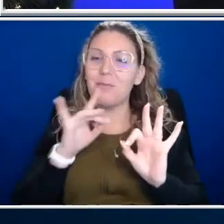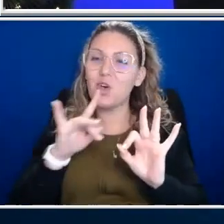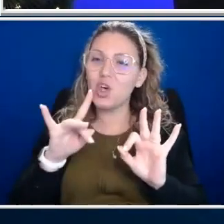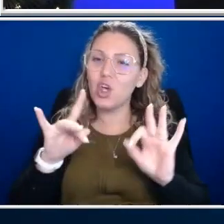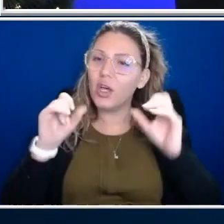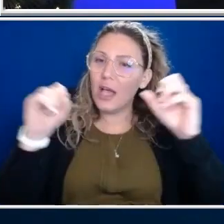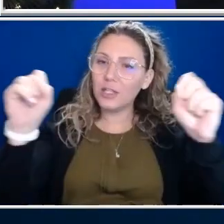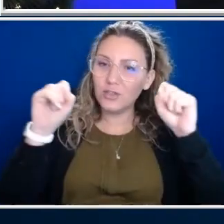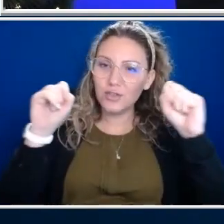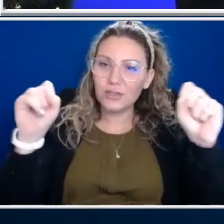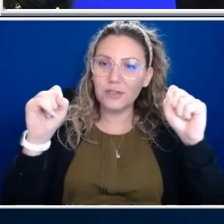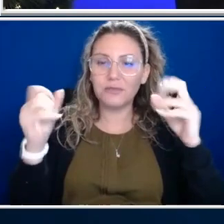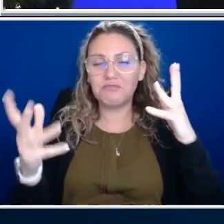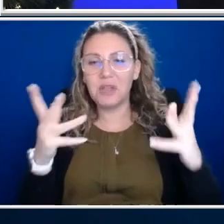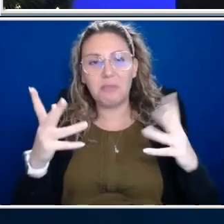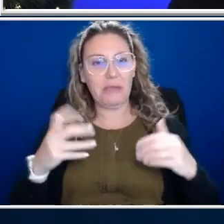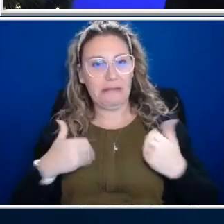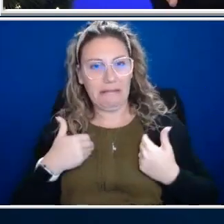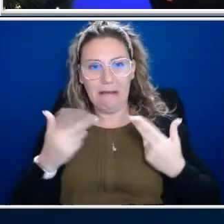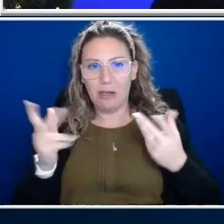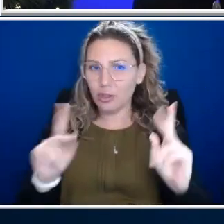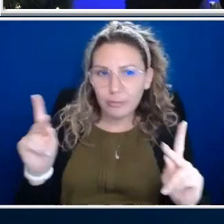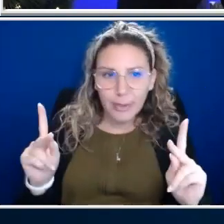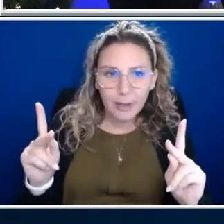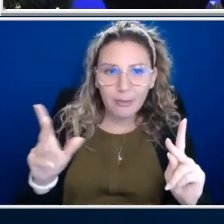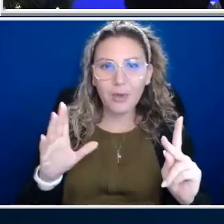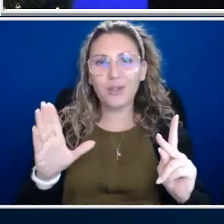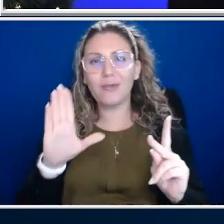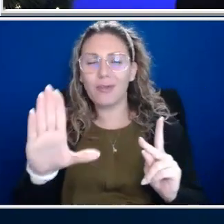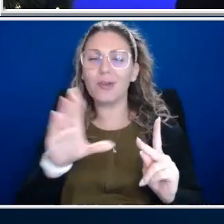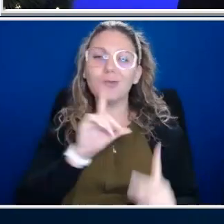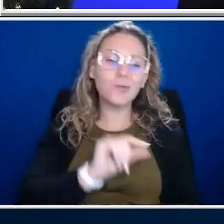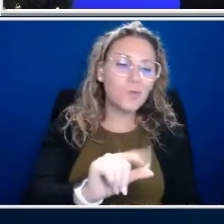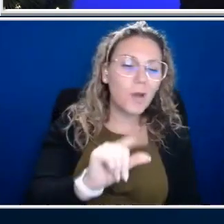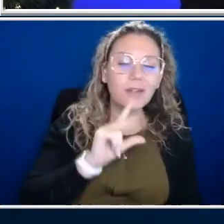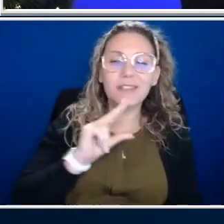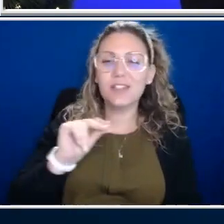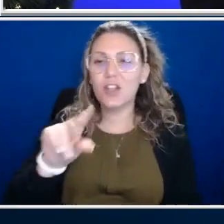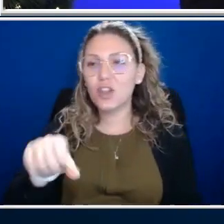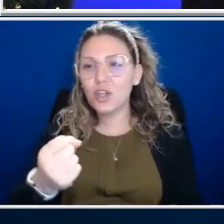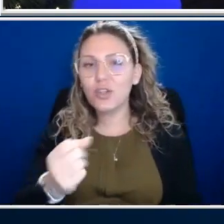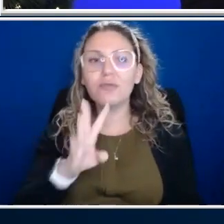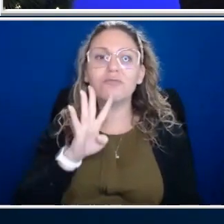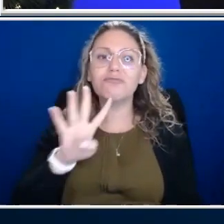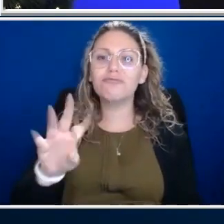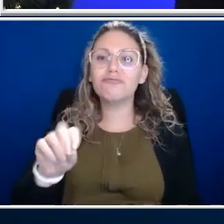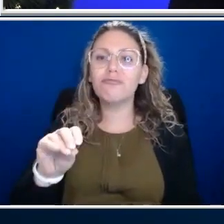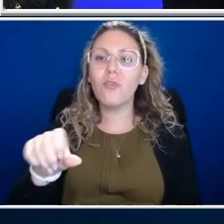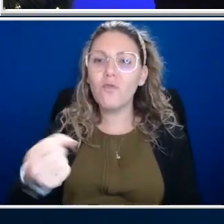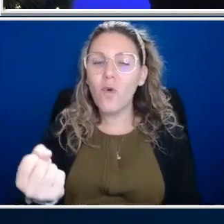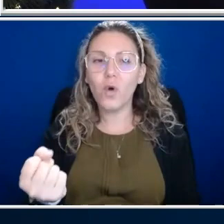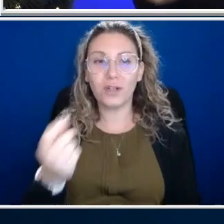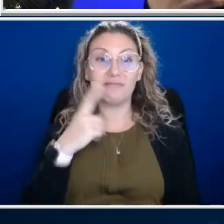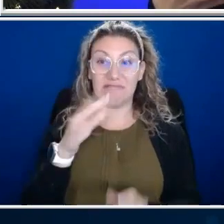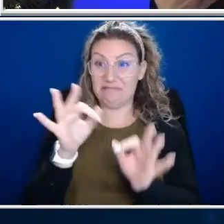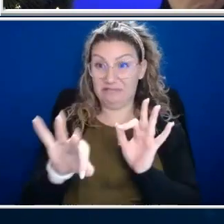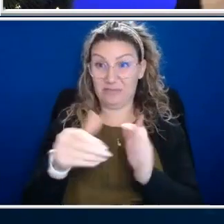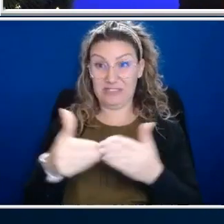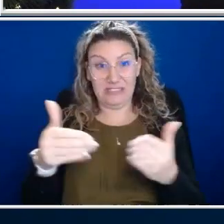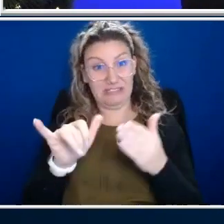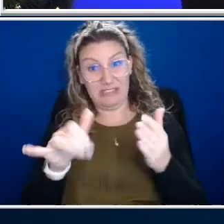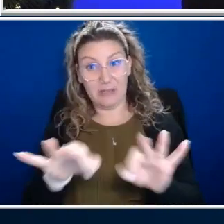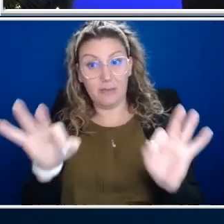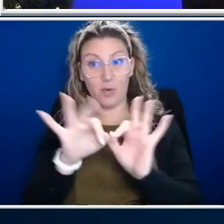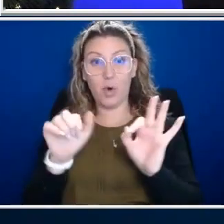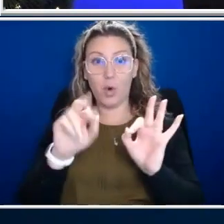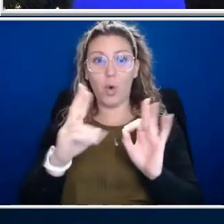younger people, in their 20s, 30s, and 40s as we age, to do simple things like that? Is that important, or should we be doing something more